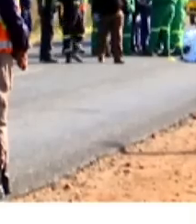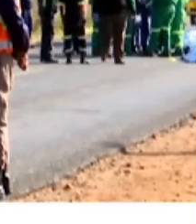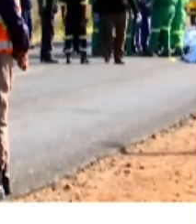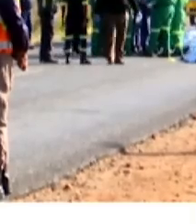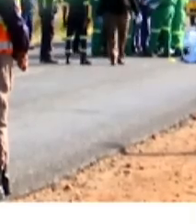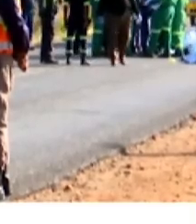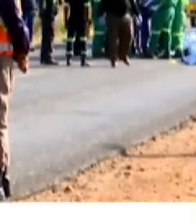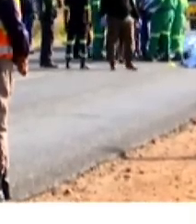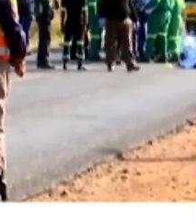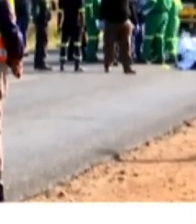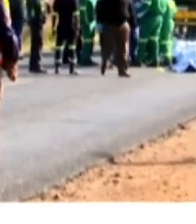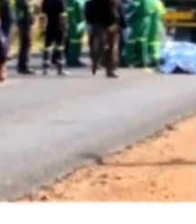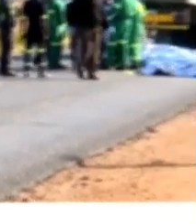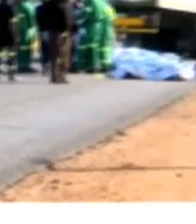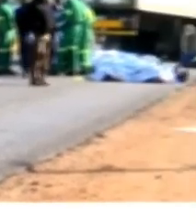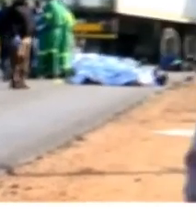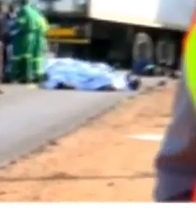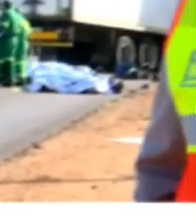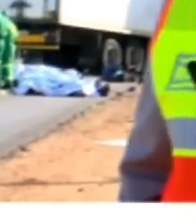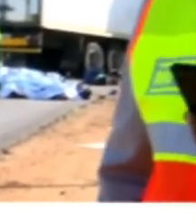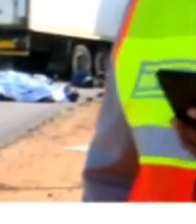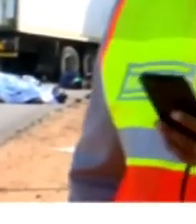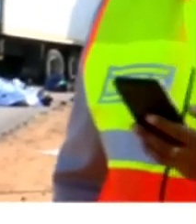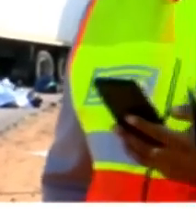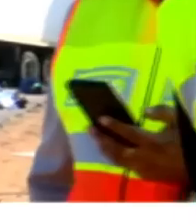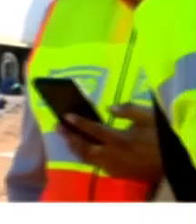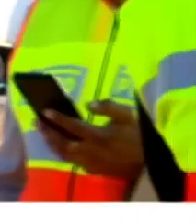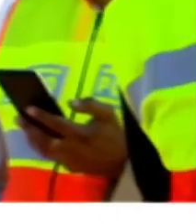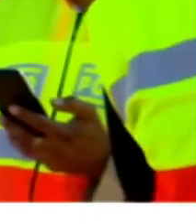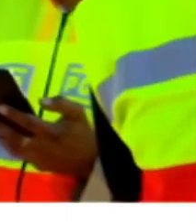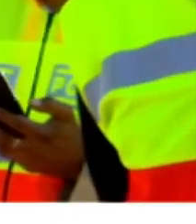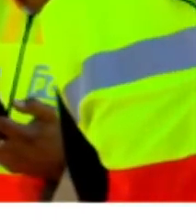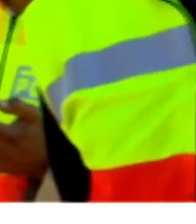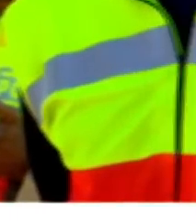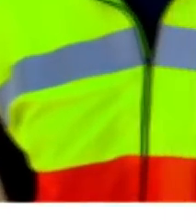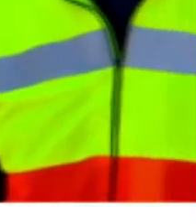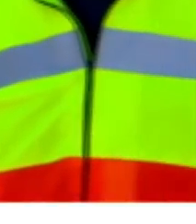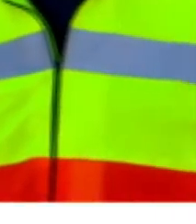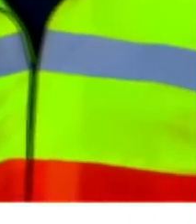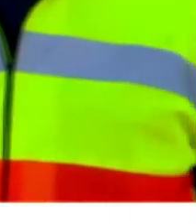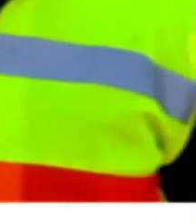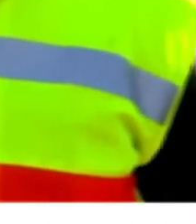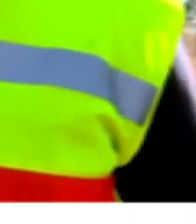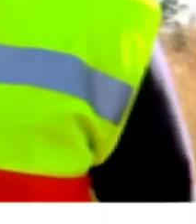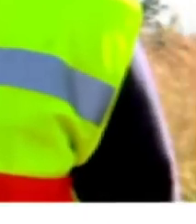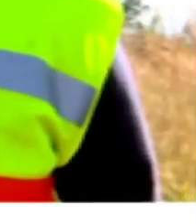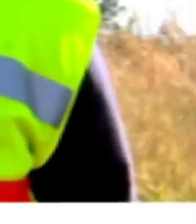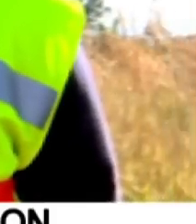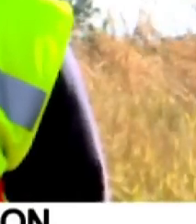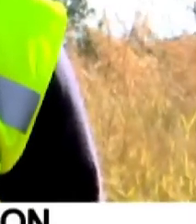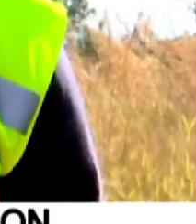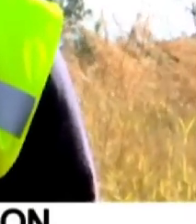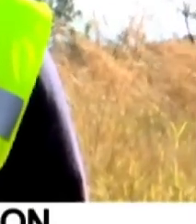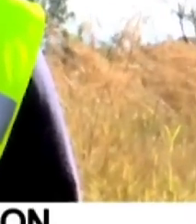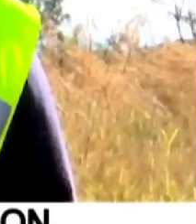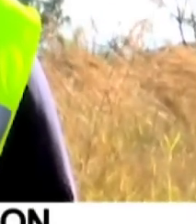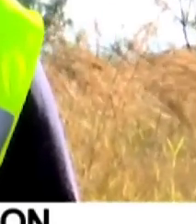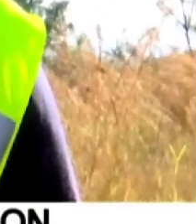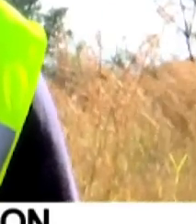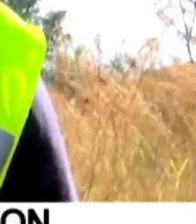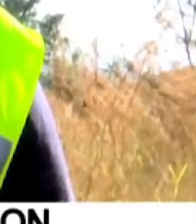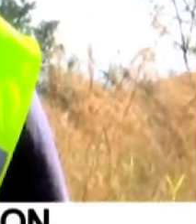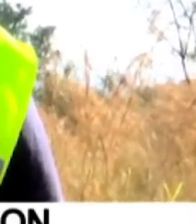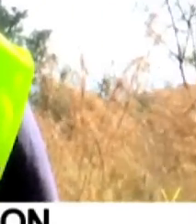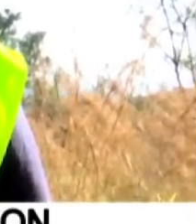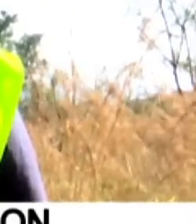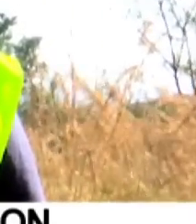to that, I'm actually joined now by Mr. Mabaso, who's the spokesperson for Tshwane Emergency Services. Thank you so much for your time, Bra Charles. Can you just tell